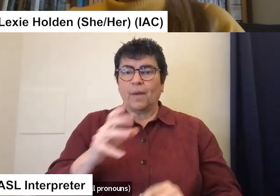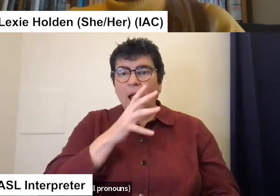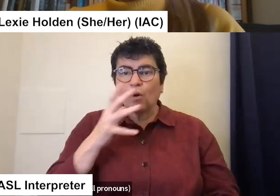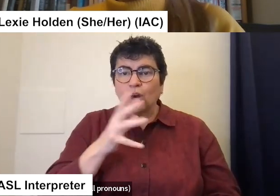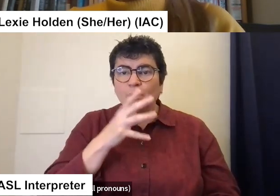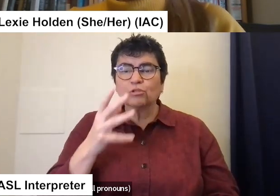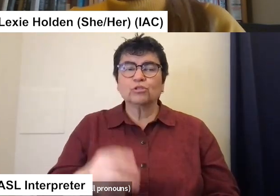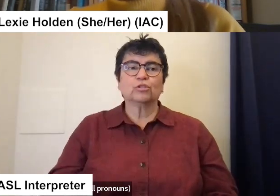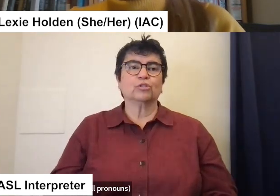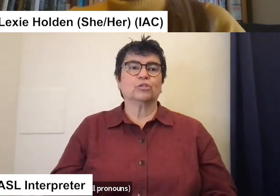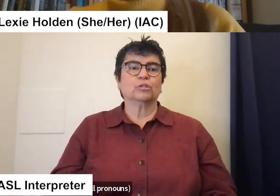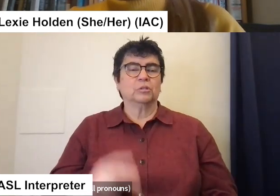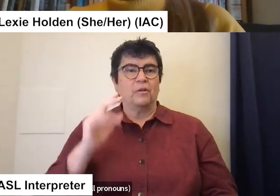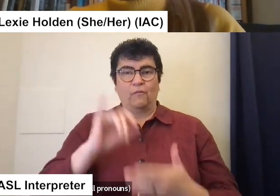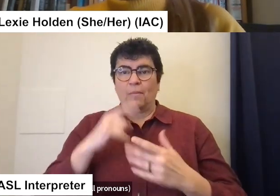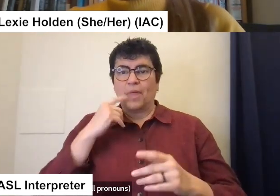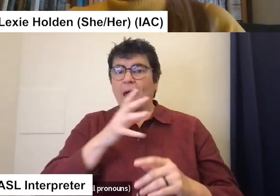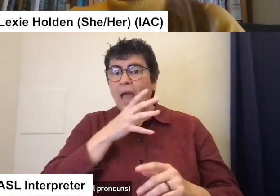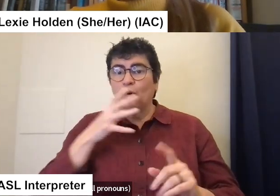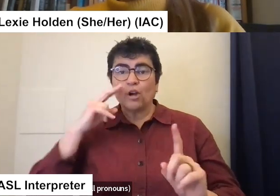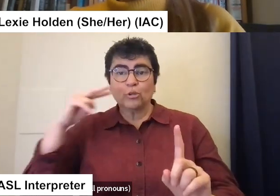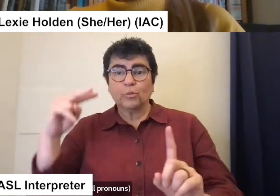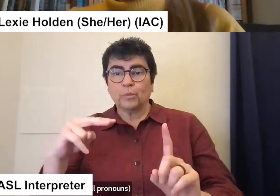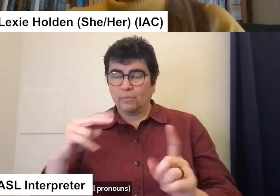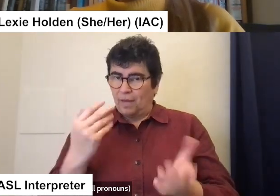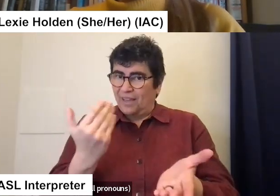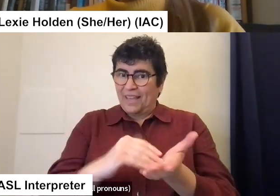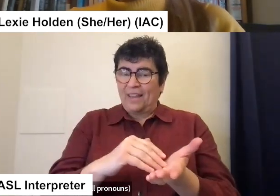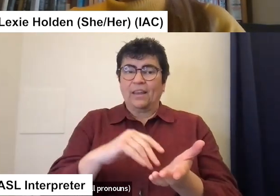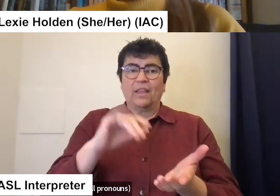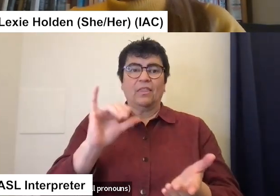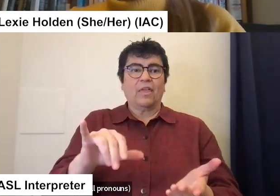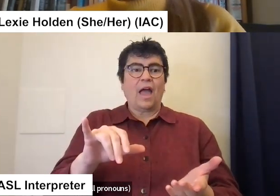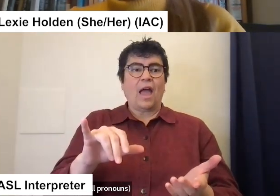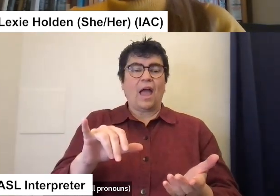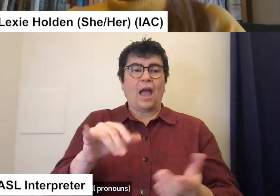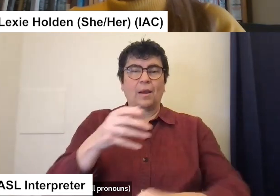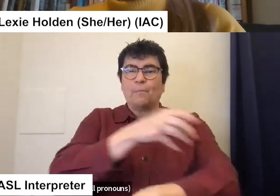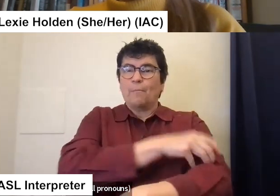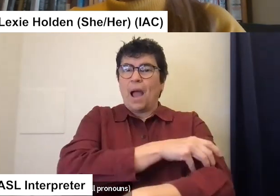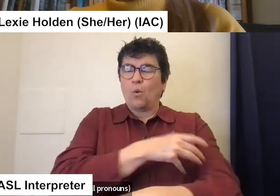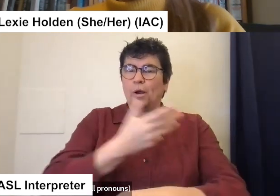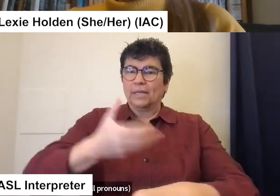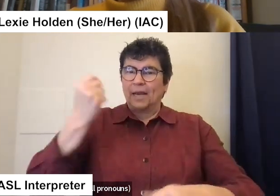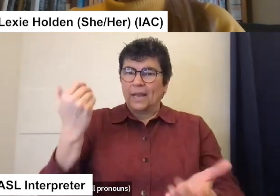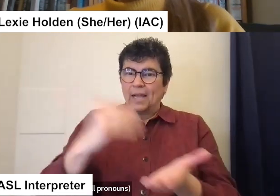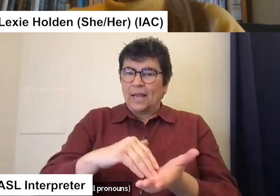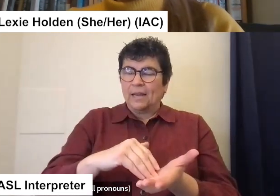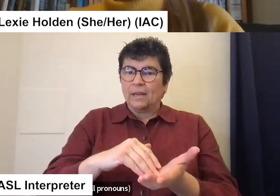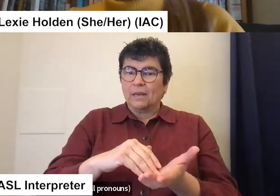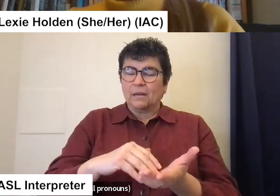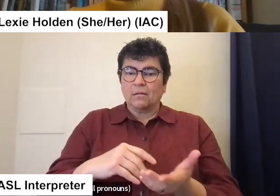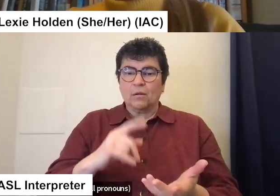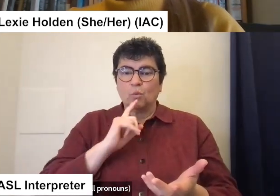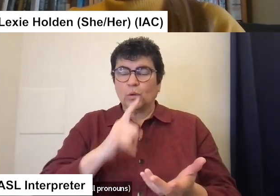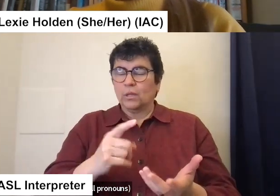agriculture perspective, it's again taking that power back. I think there's so much to be said